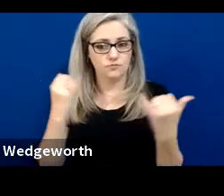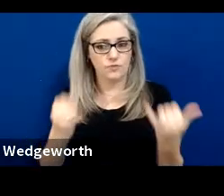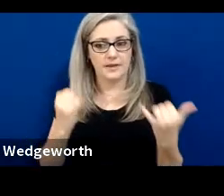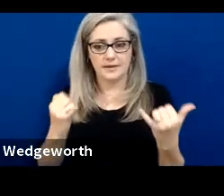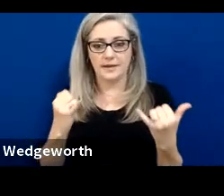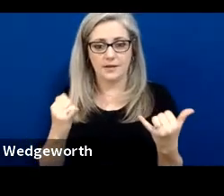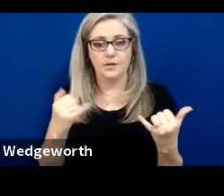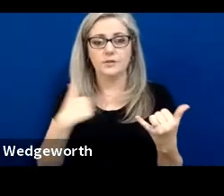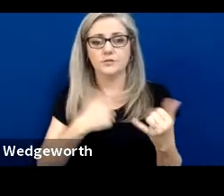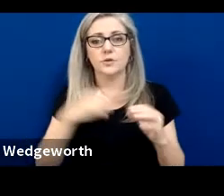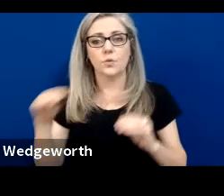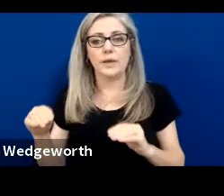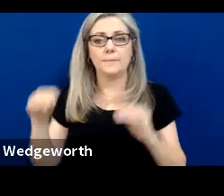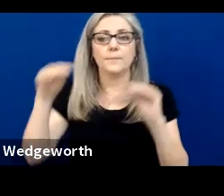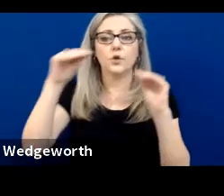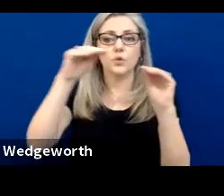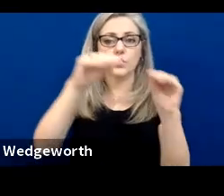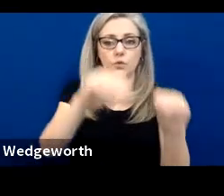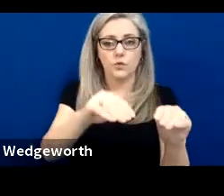moved the